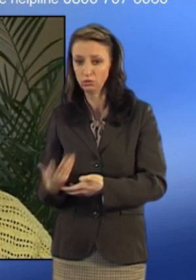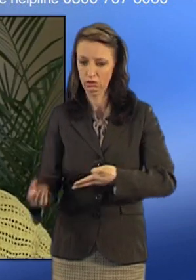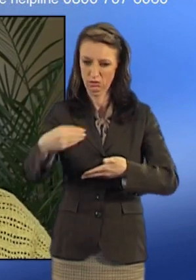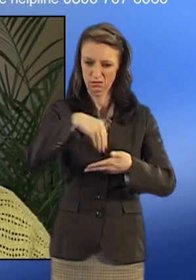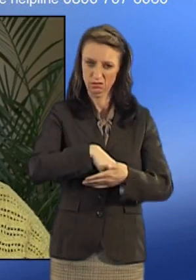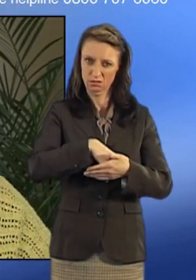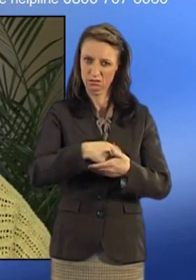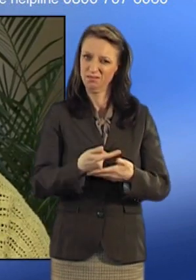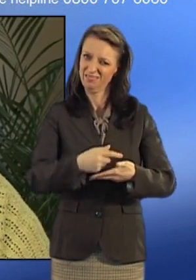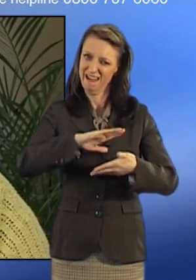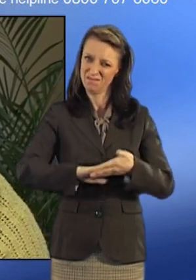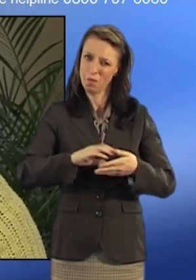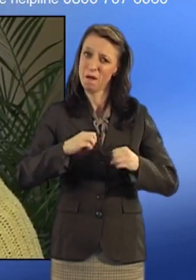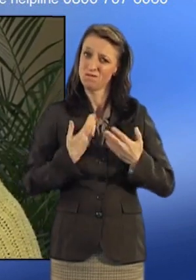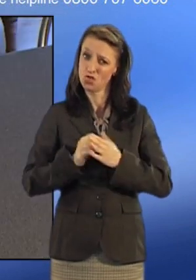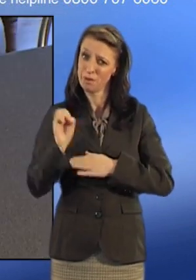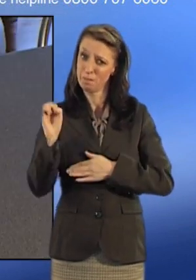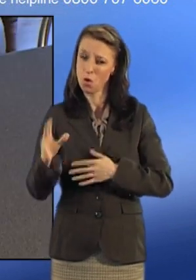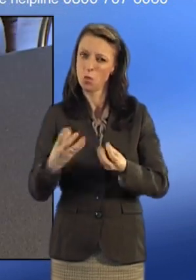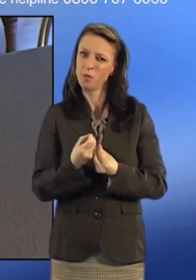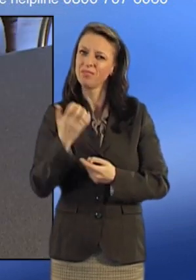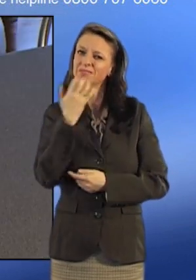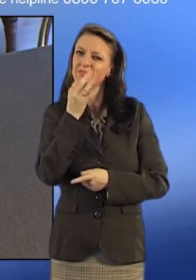foil envelope and put it in the post.